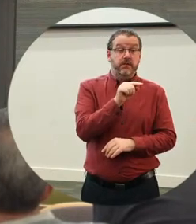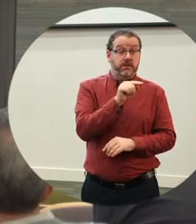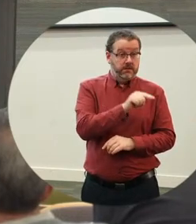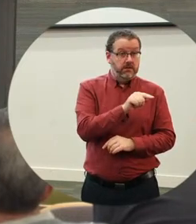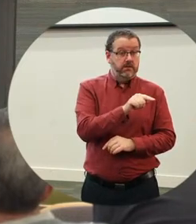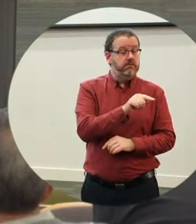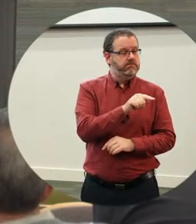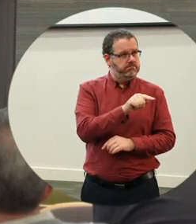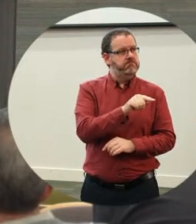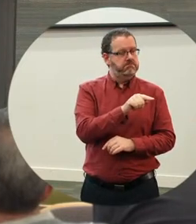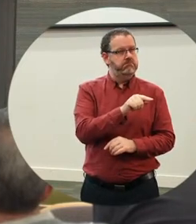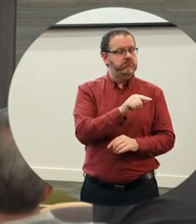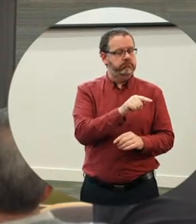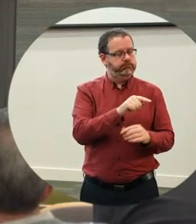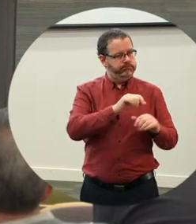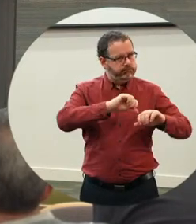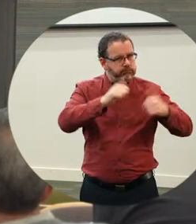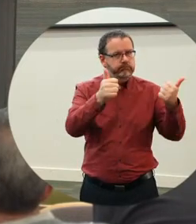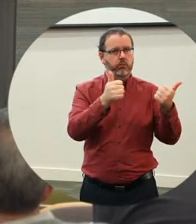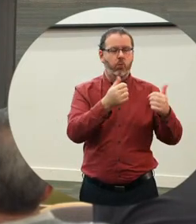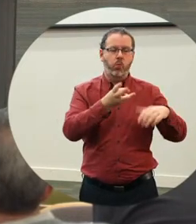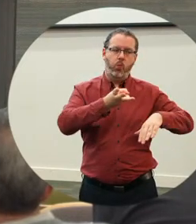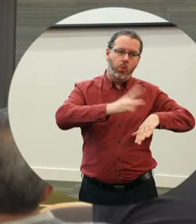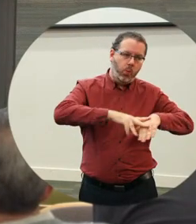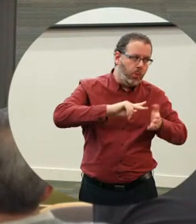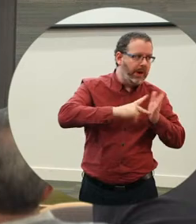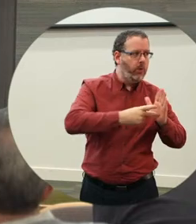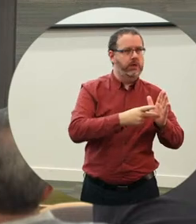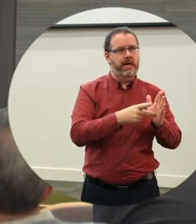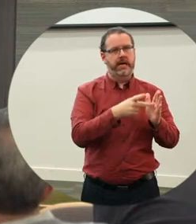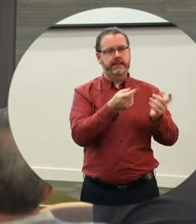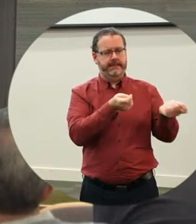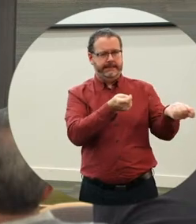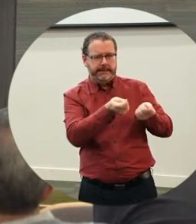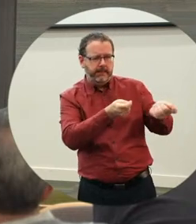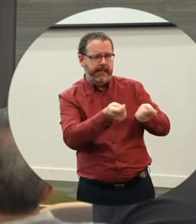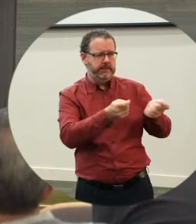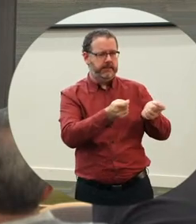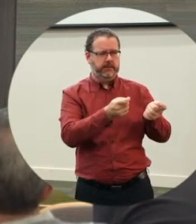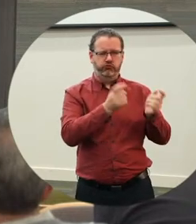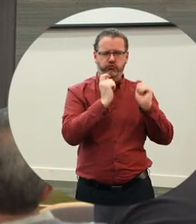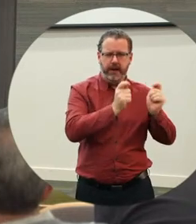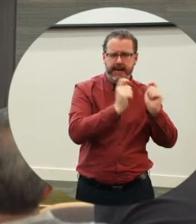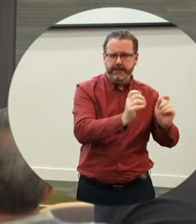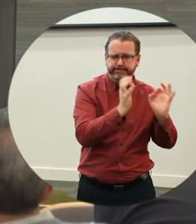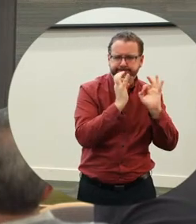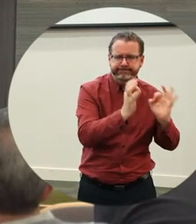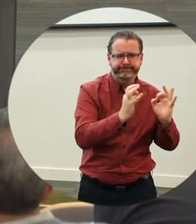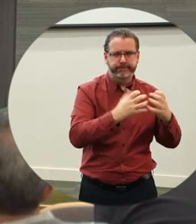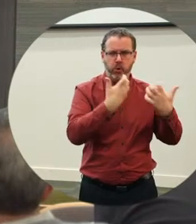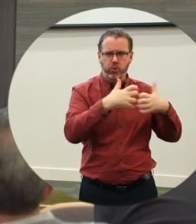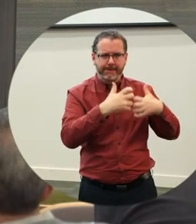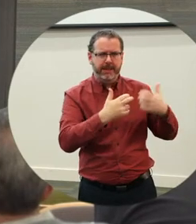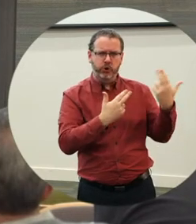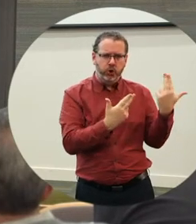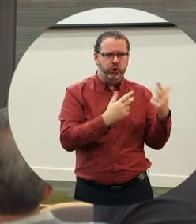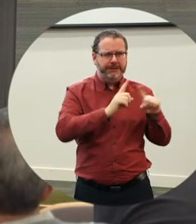supremely well-organized, well-disciplined, well-led, well-trained, well-equipped police